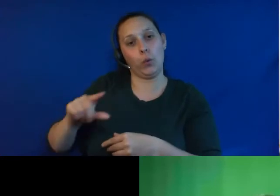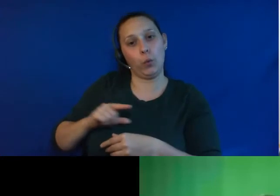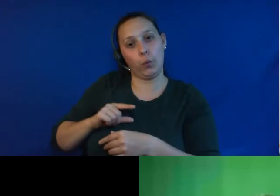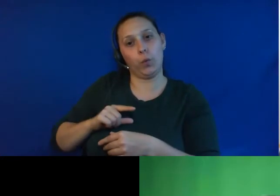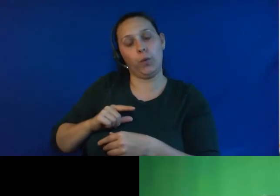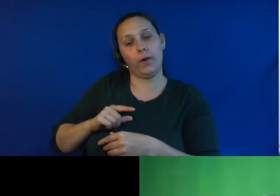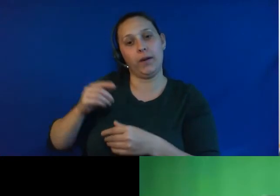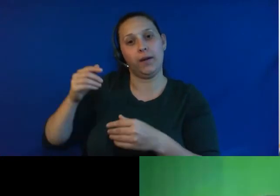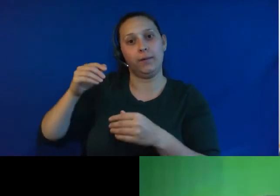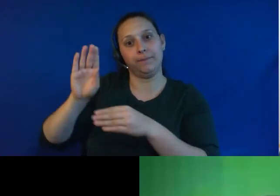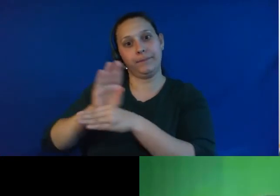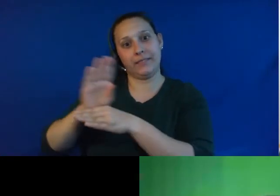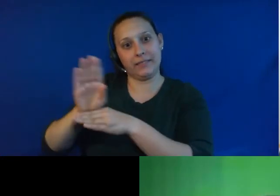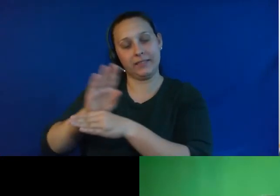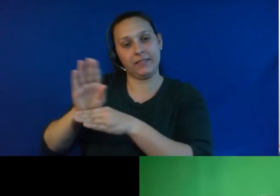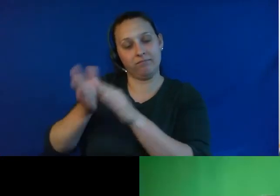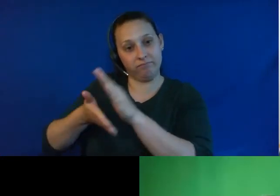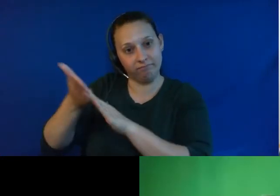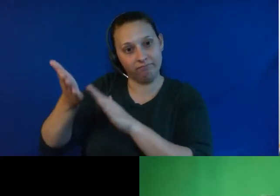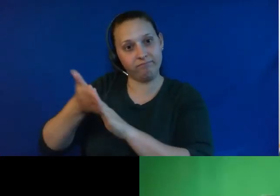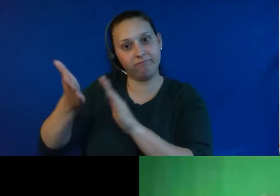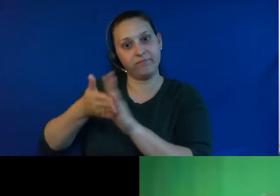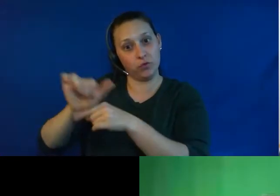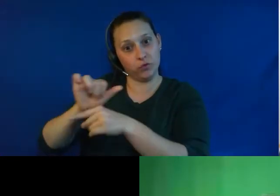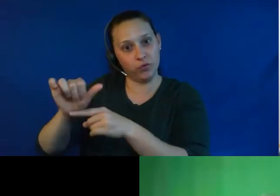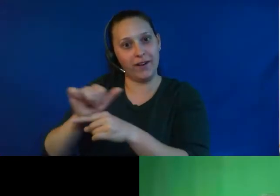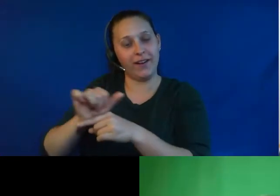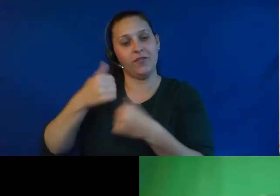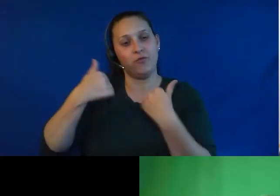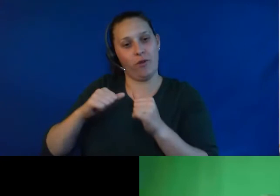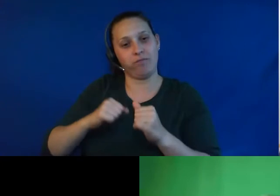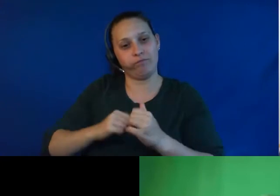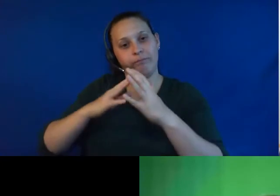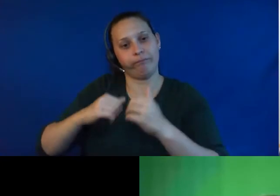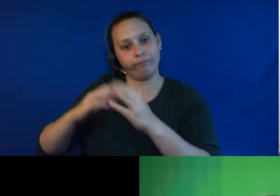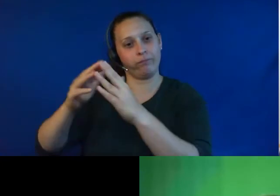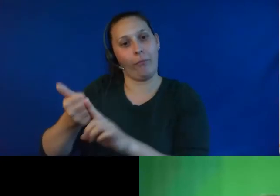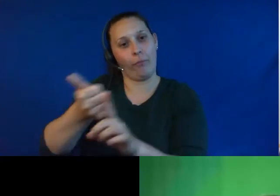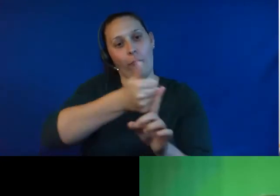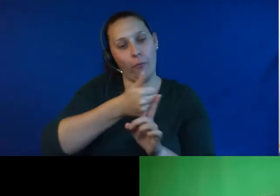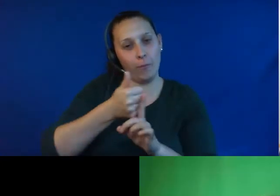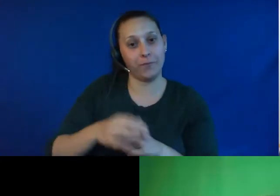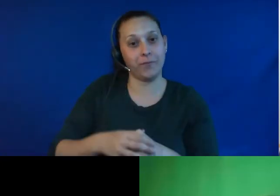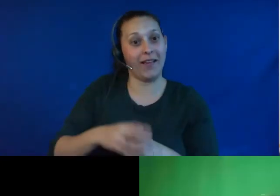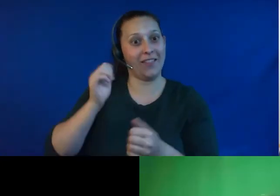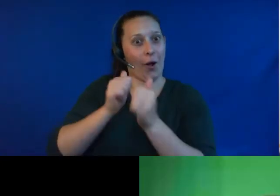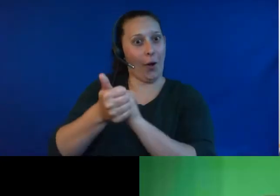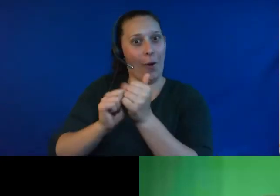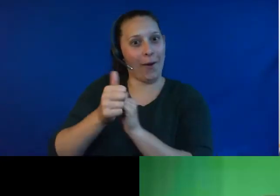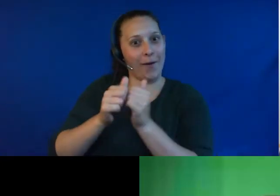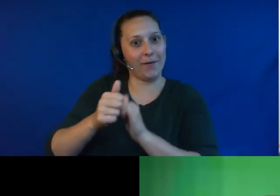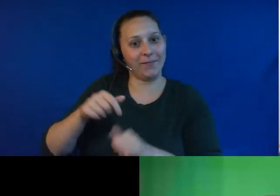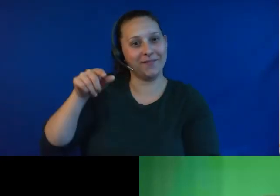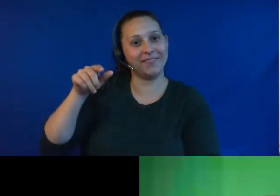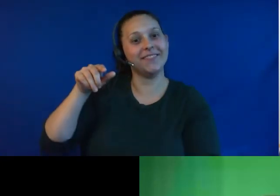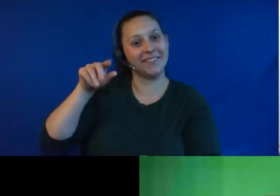and launch their own ventures. And in the final competition, Victor was successful